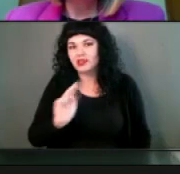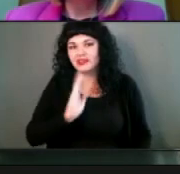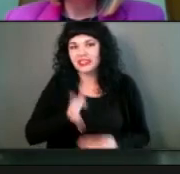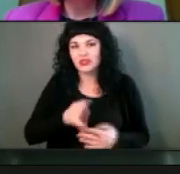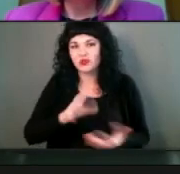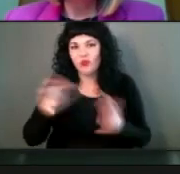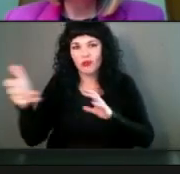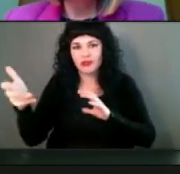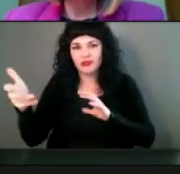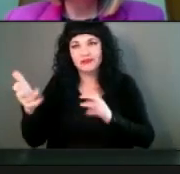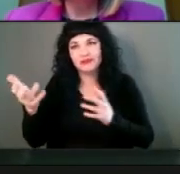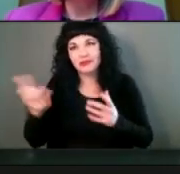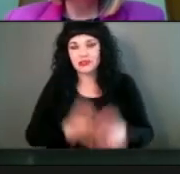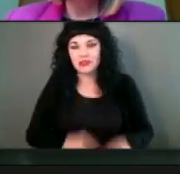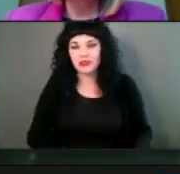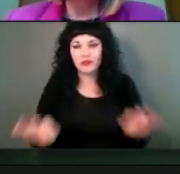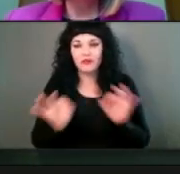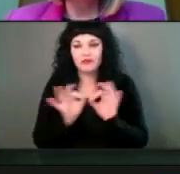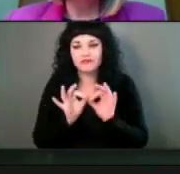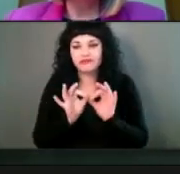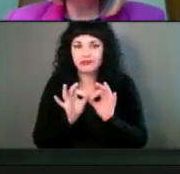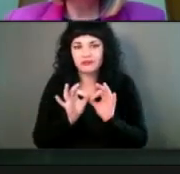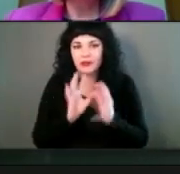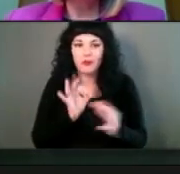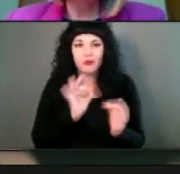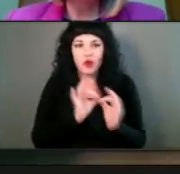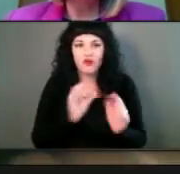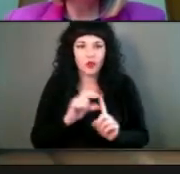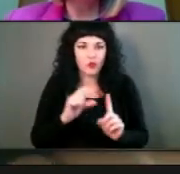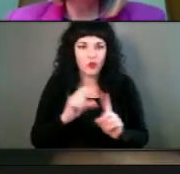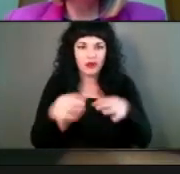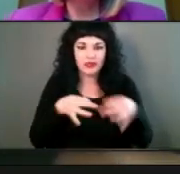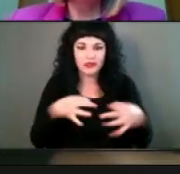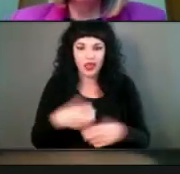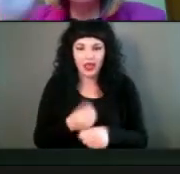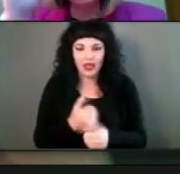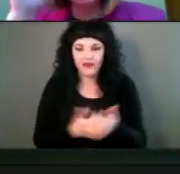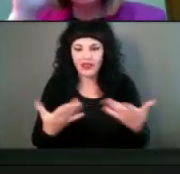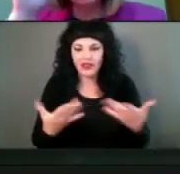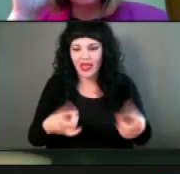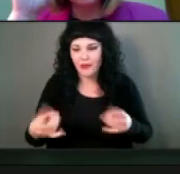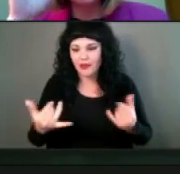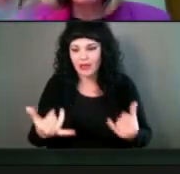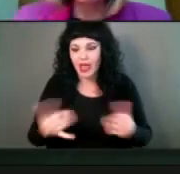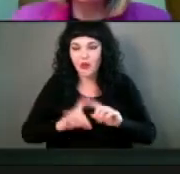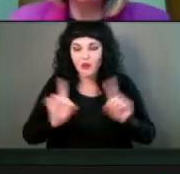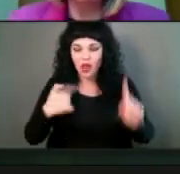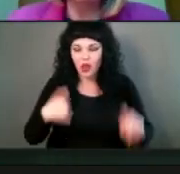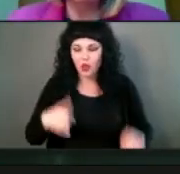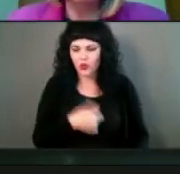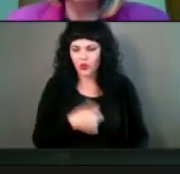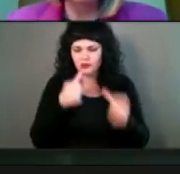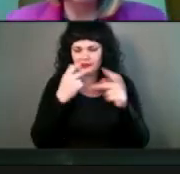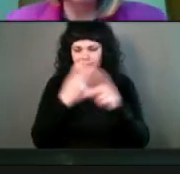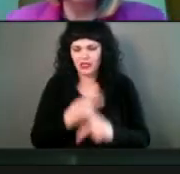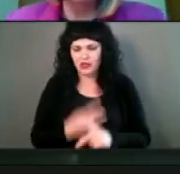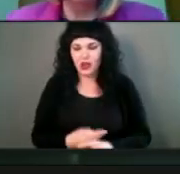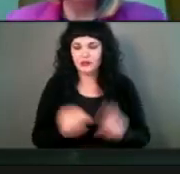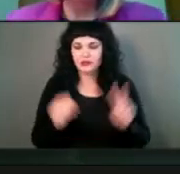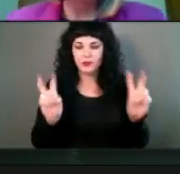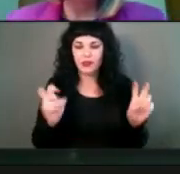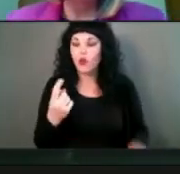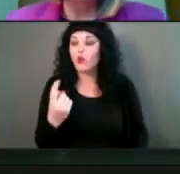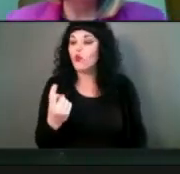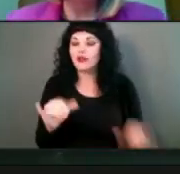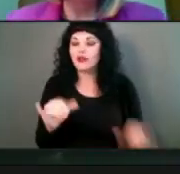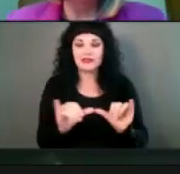experienced. But for us, we're figuring out, okay, one size does not fit all in education.